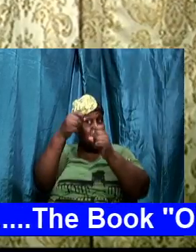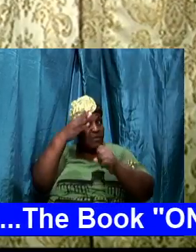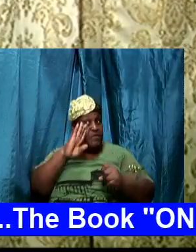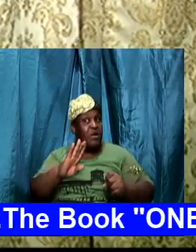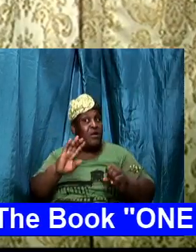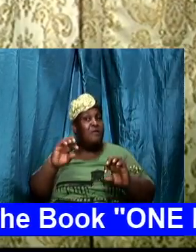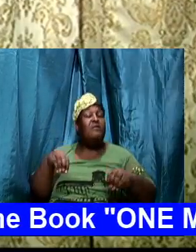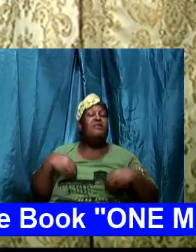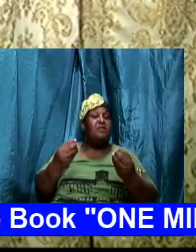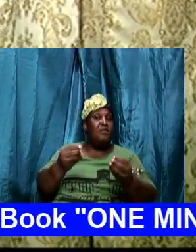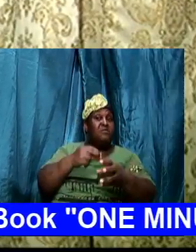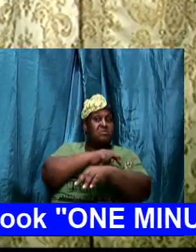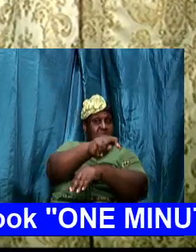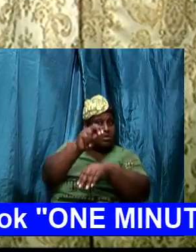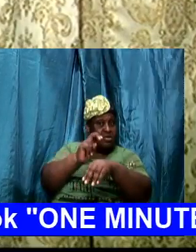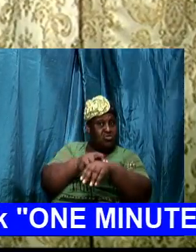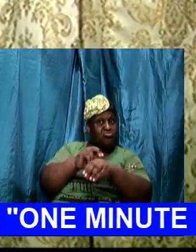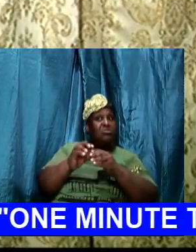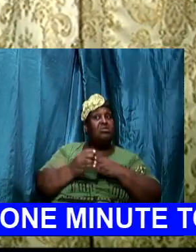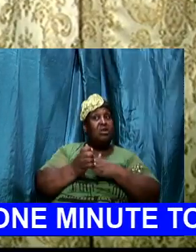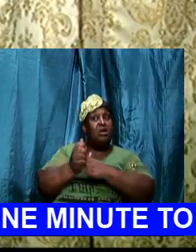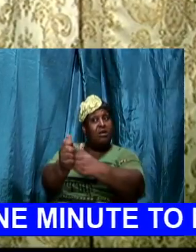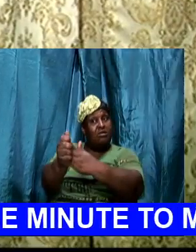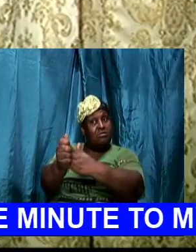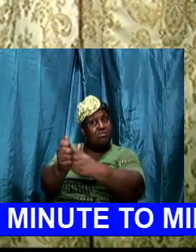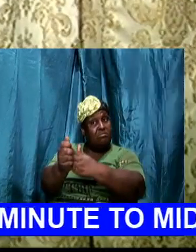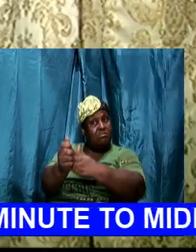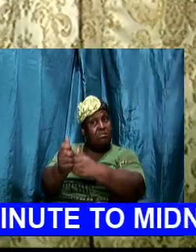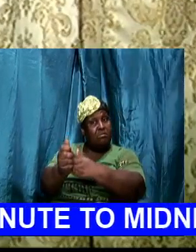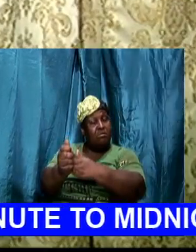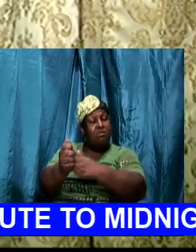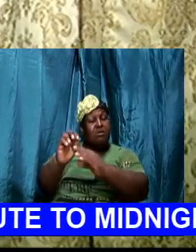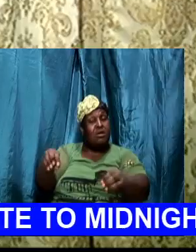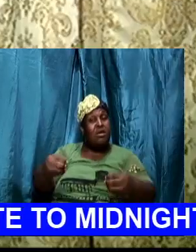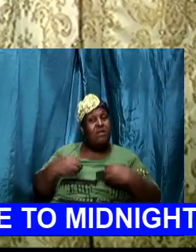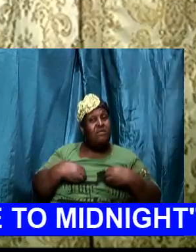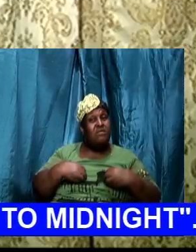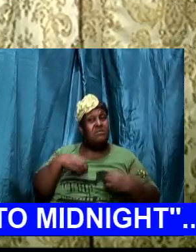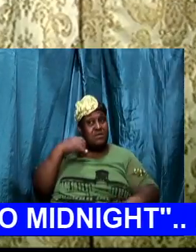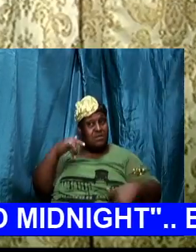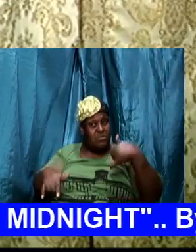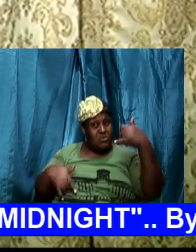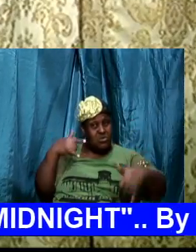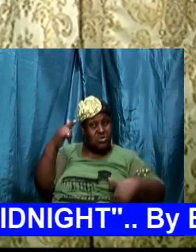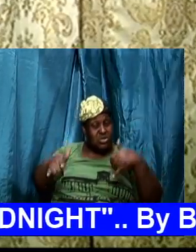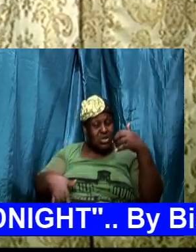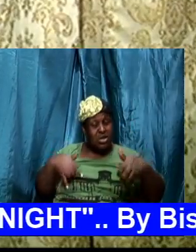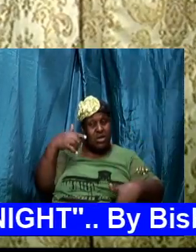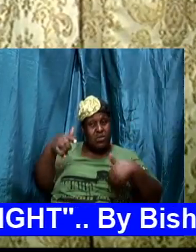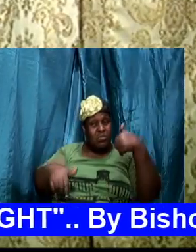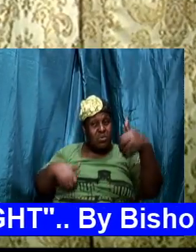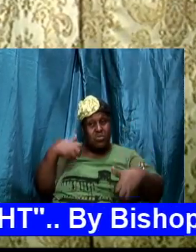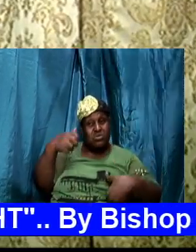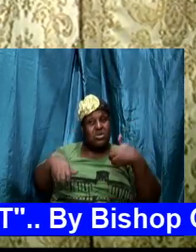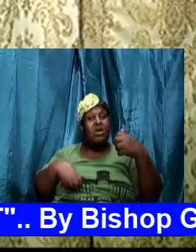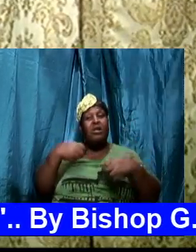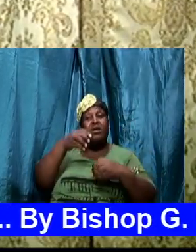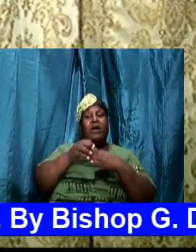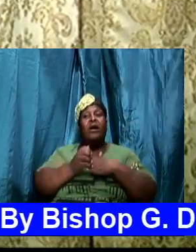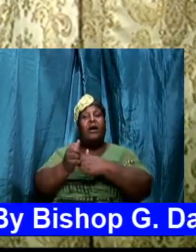us physical guidance. It gives us emotional guidance. The Word of God gives